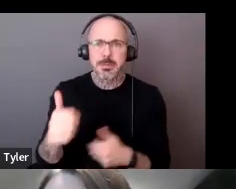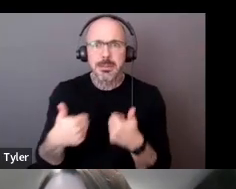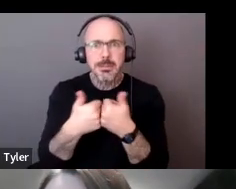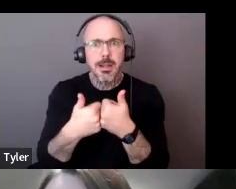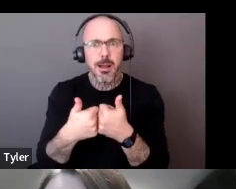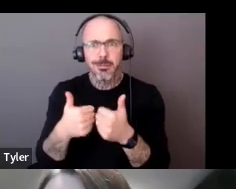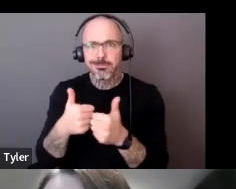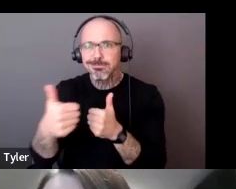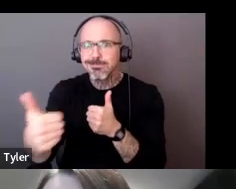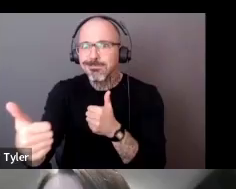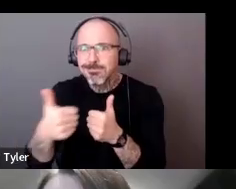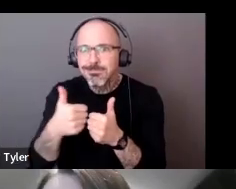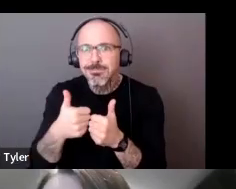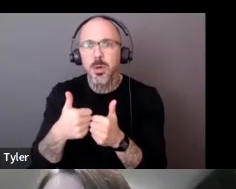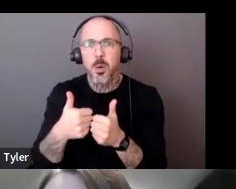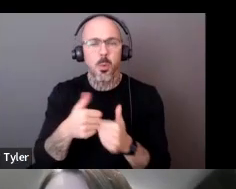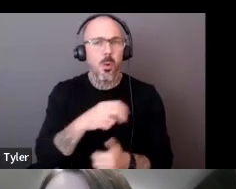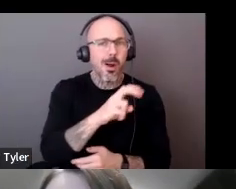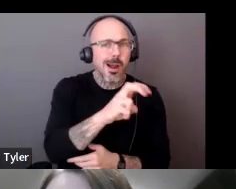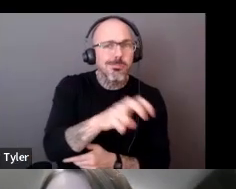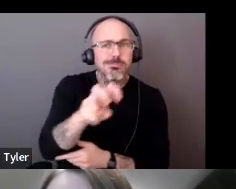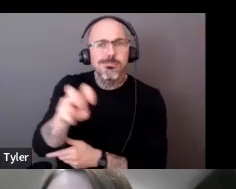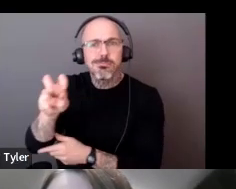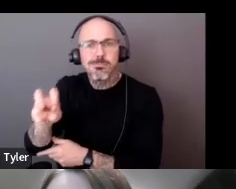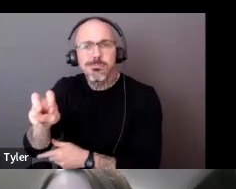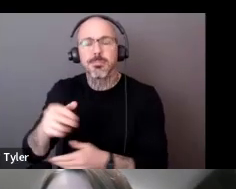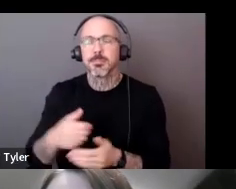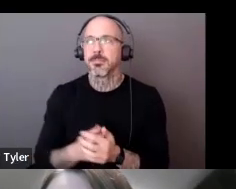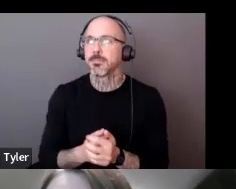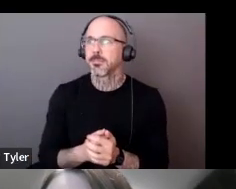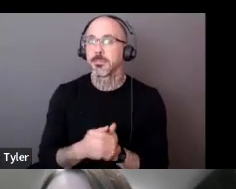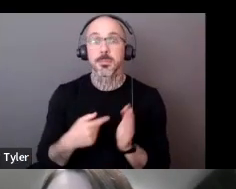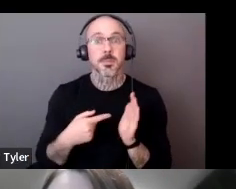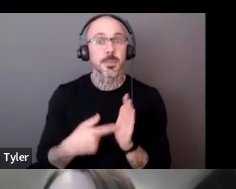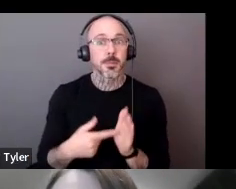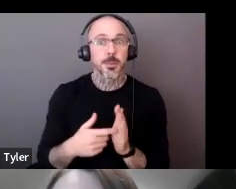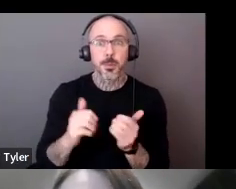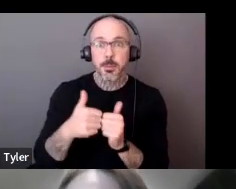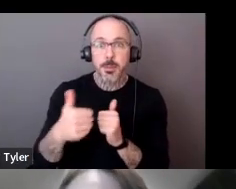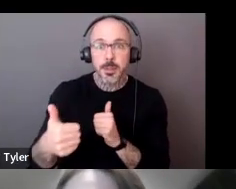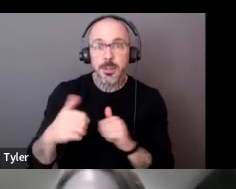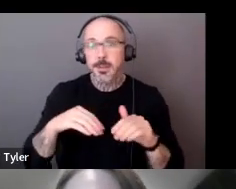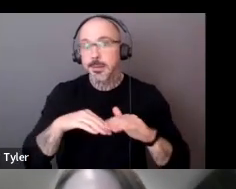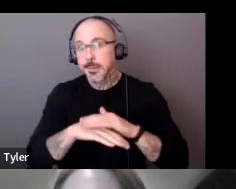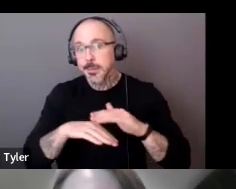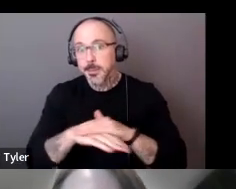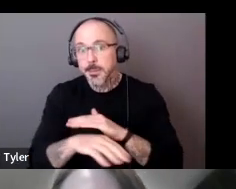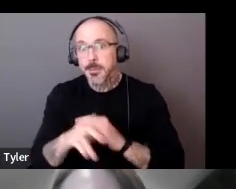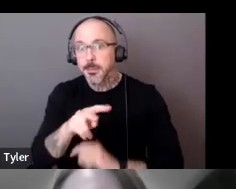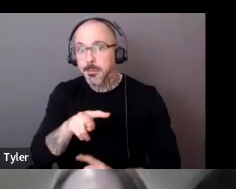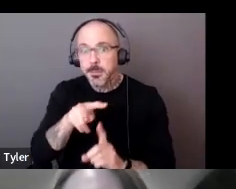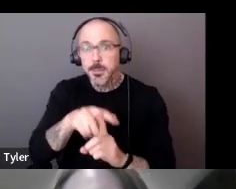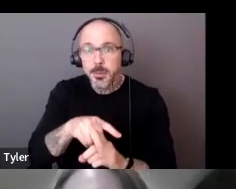to place. So whether it's an accessible form of transportation or